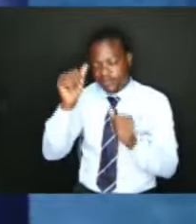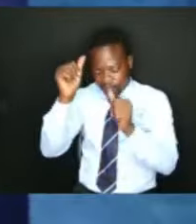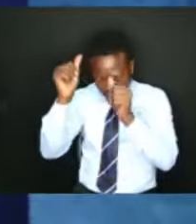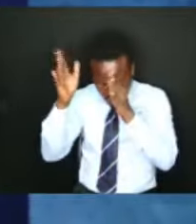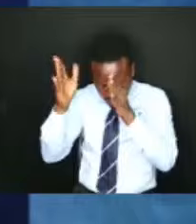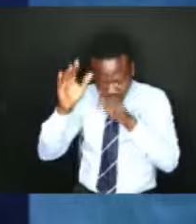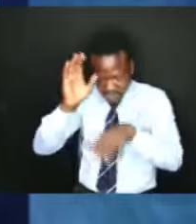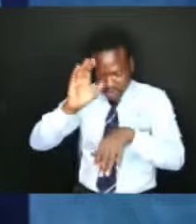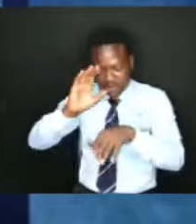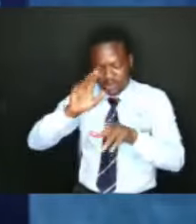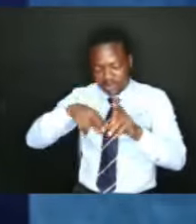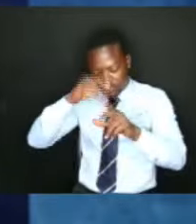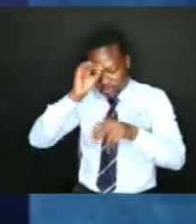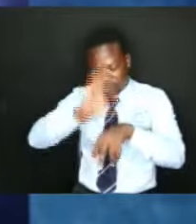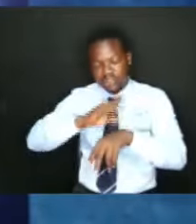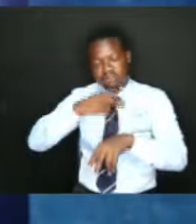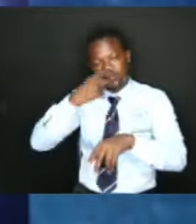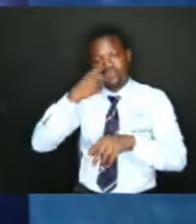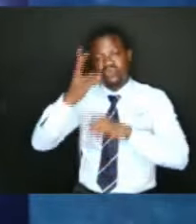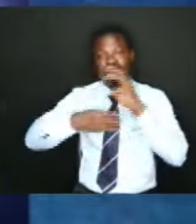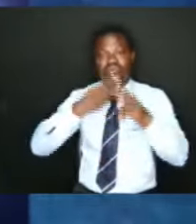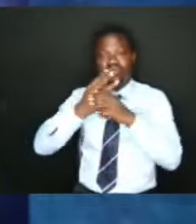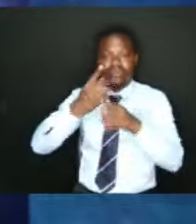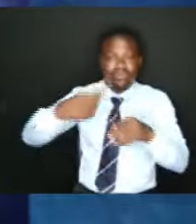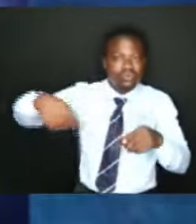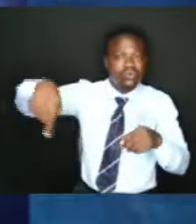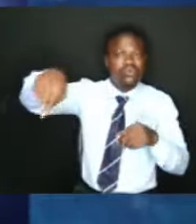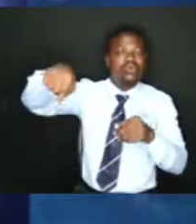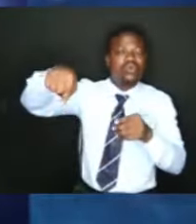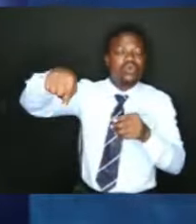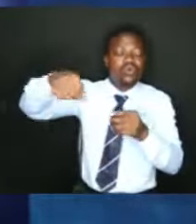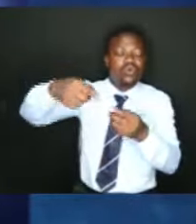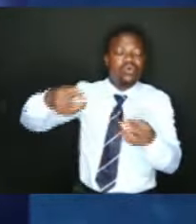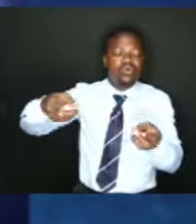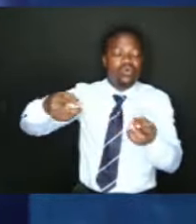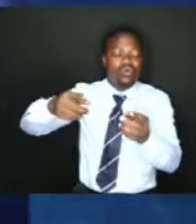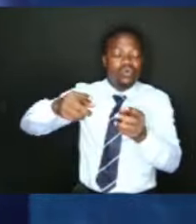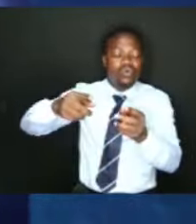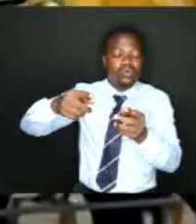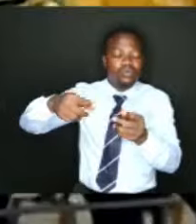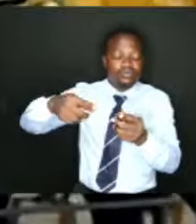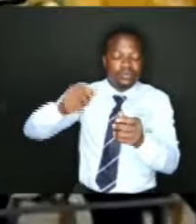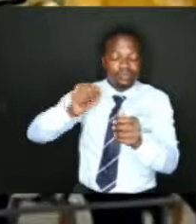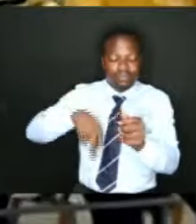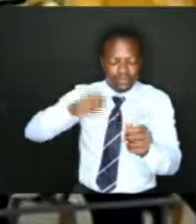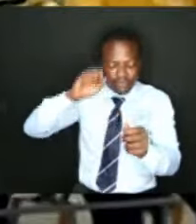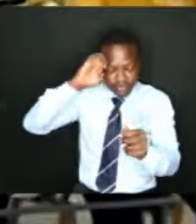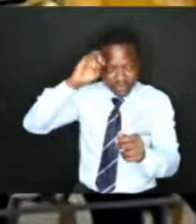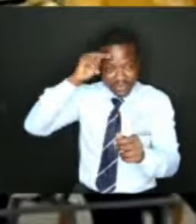Father, the chairman of the Church of Pentecost Worldwide, Apostle Eric Nyamekye.